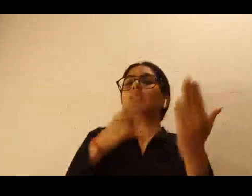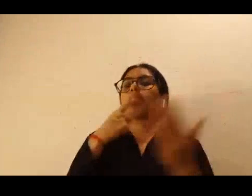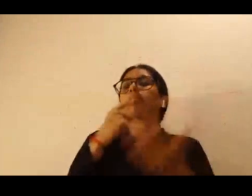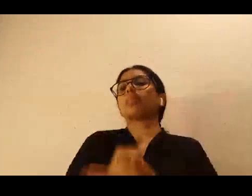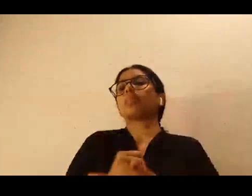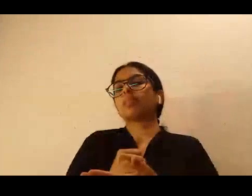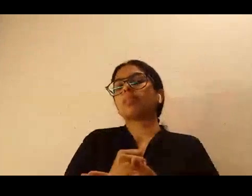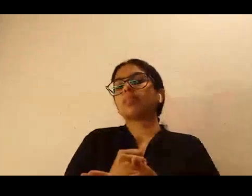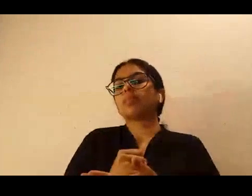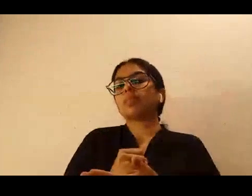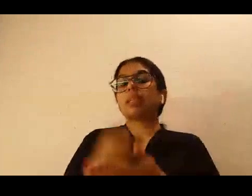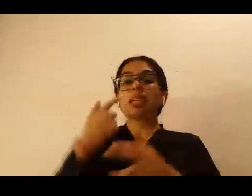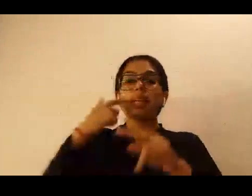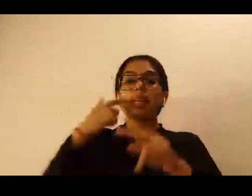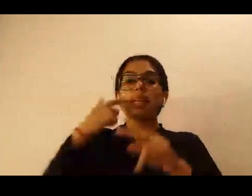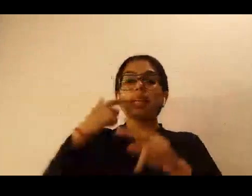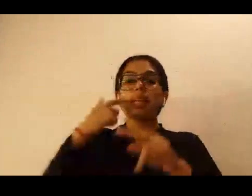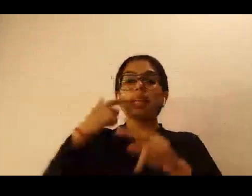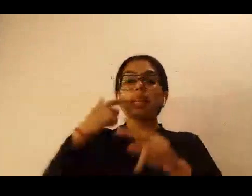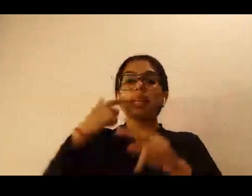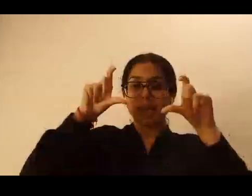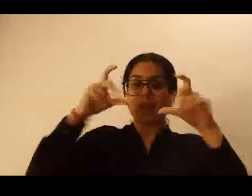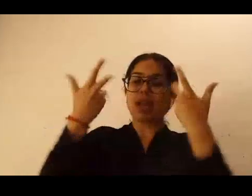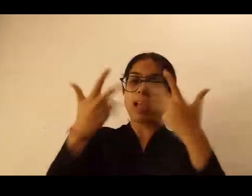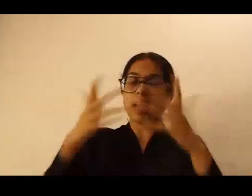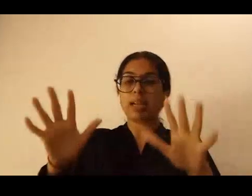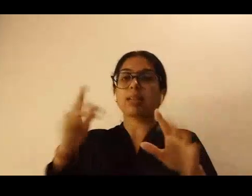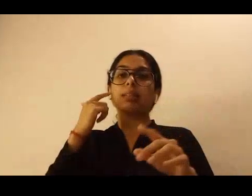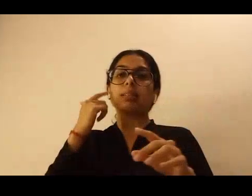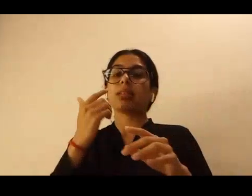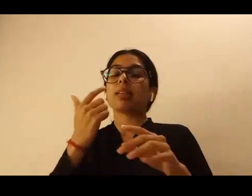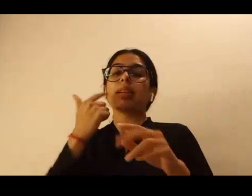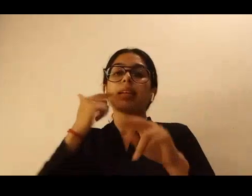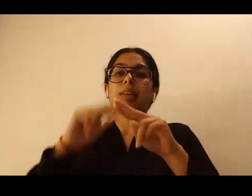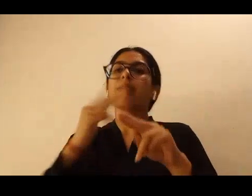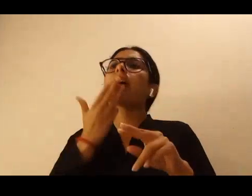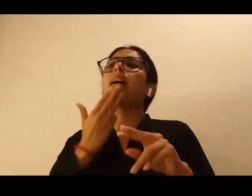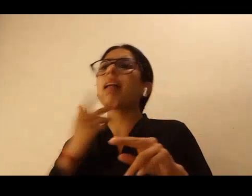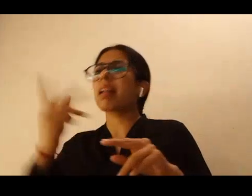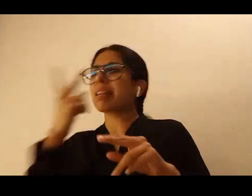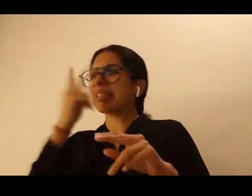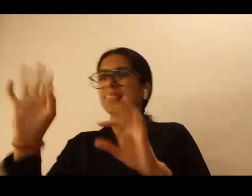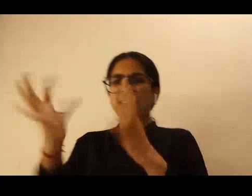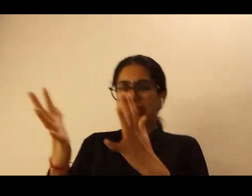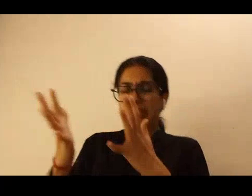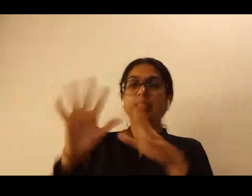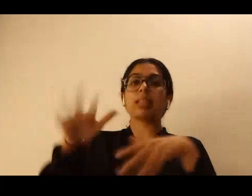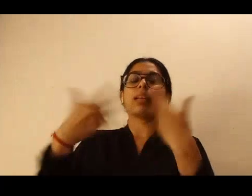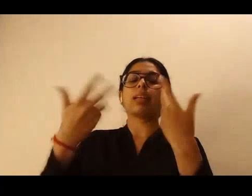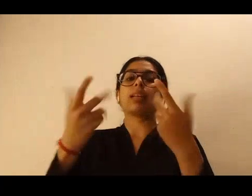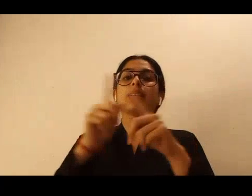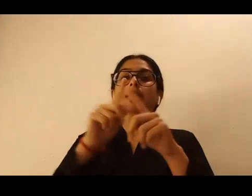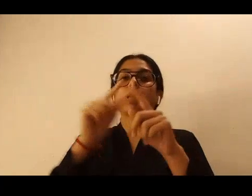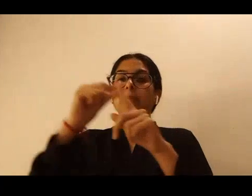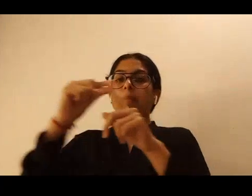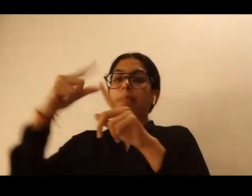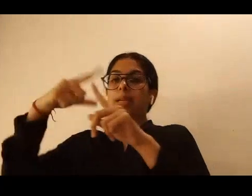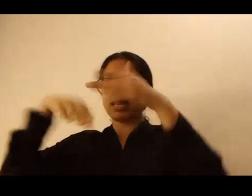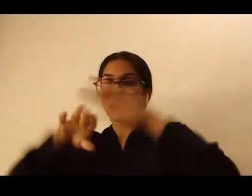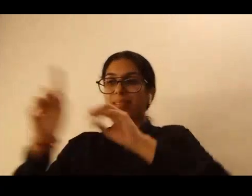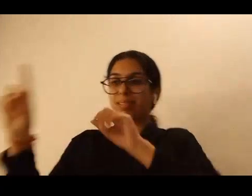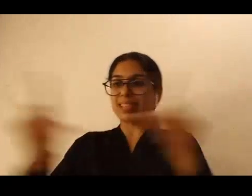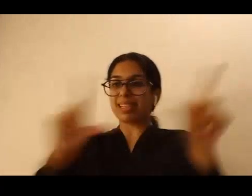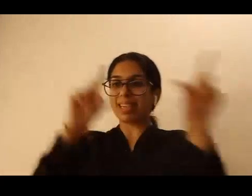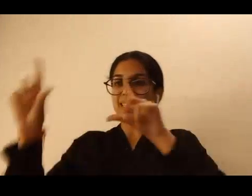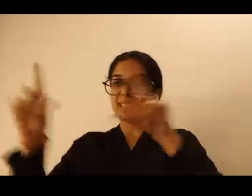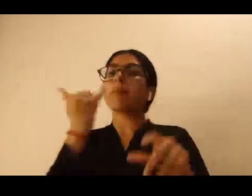if there is poor color contrast that is there, if there are slides that are using which is missing title, right? Everyone should be able